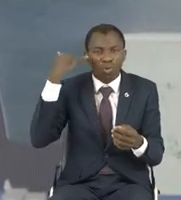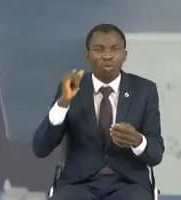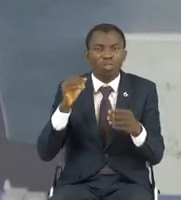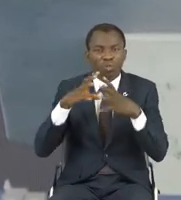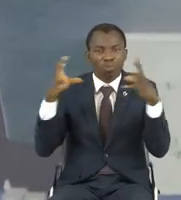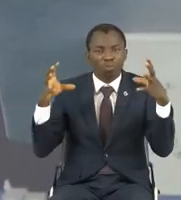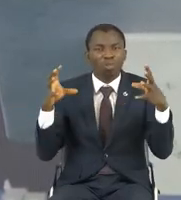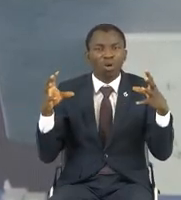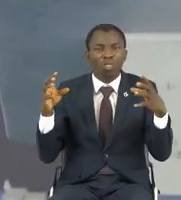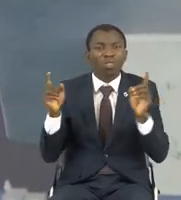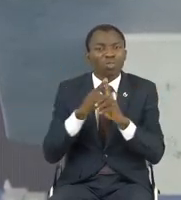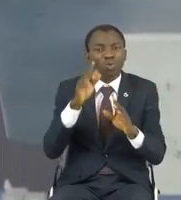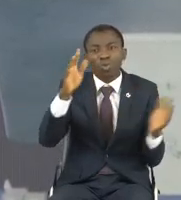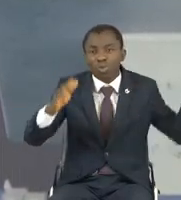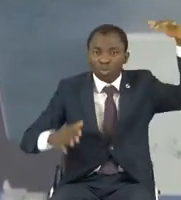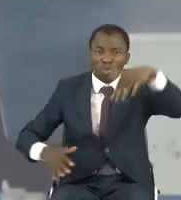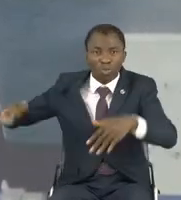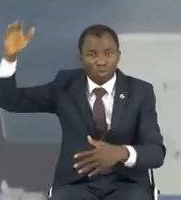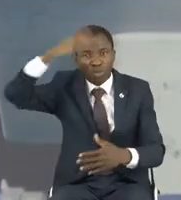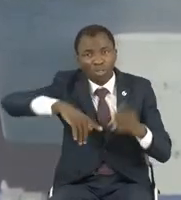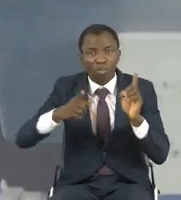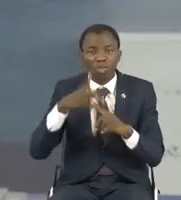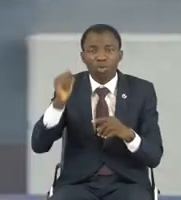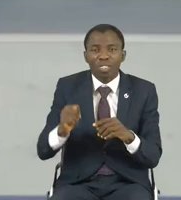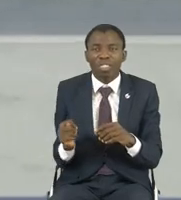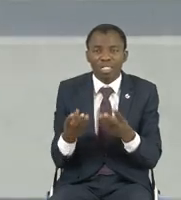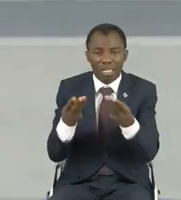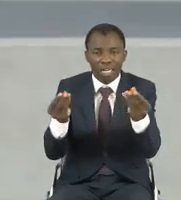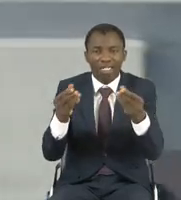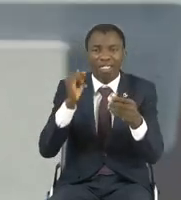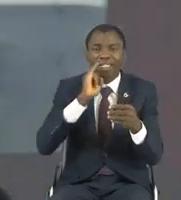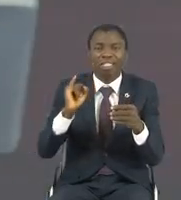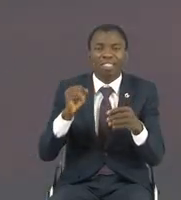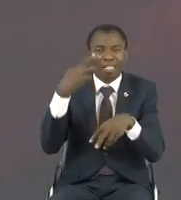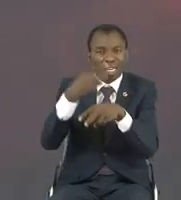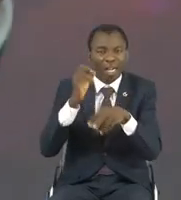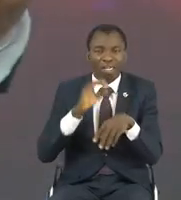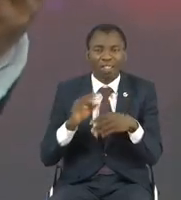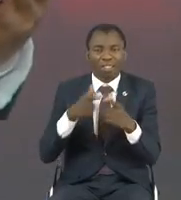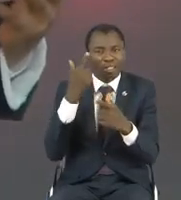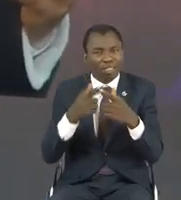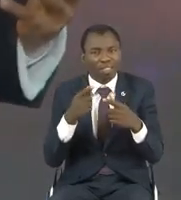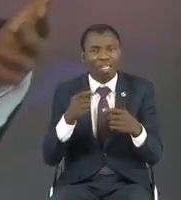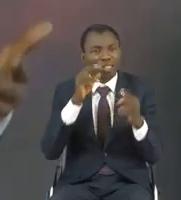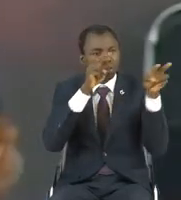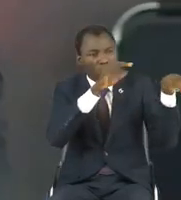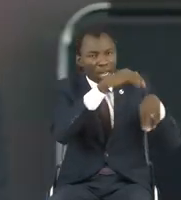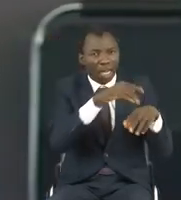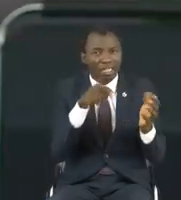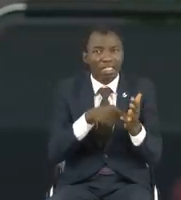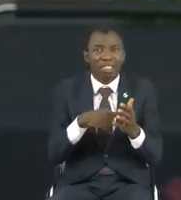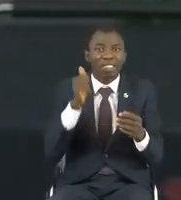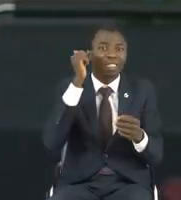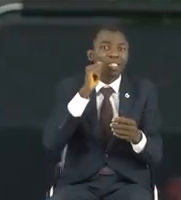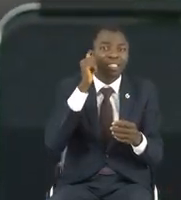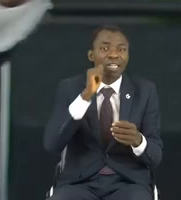to shore will be a challenge. And then looked at these teary eyes of the teenage